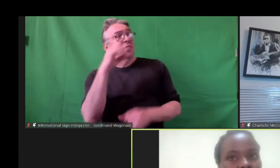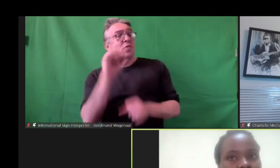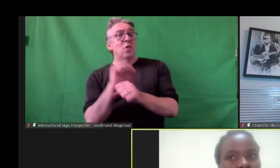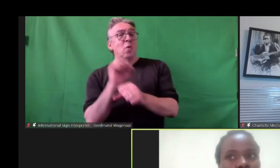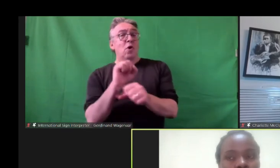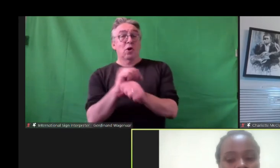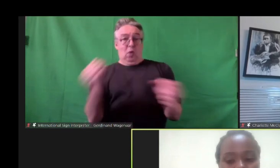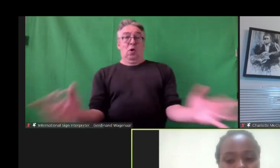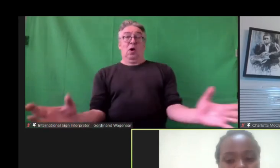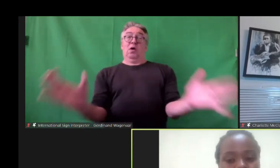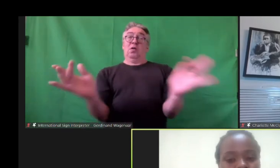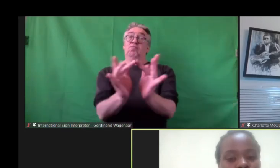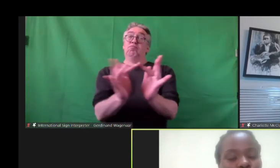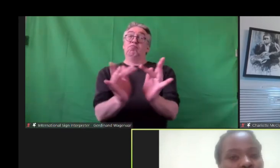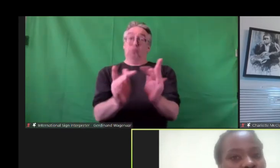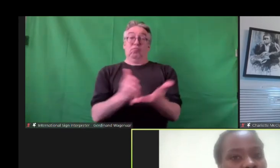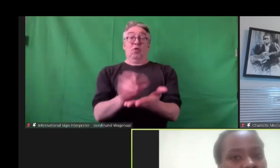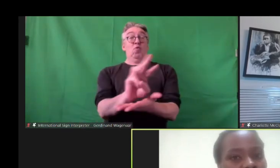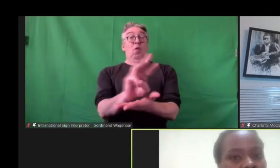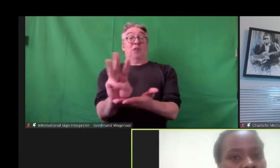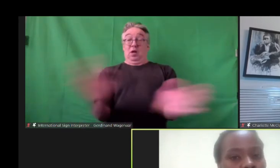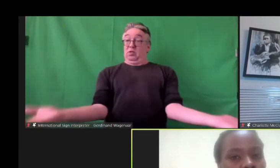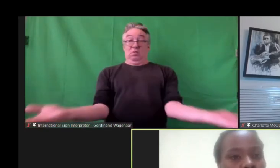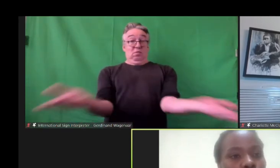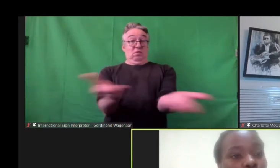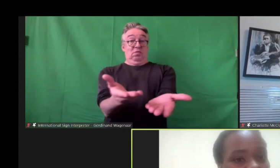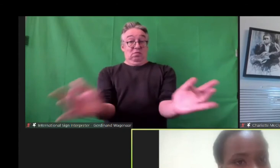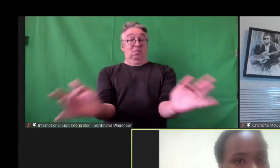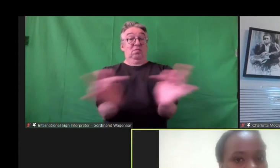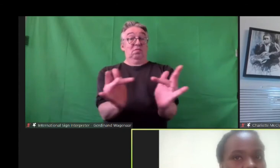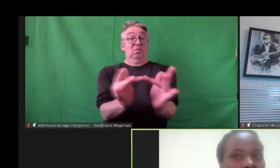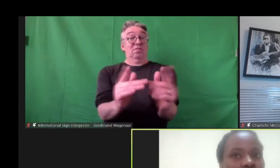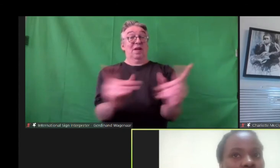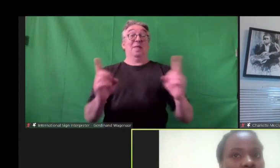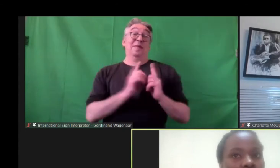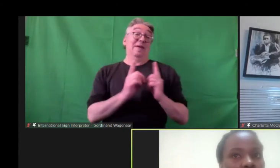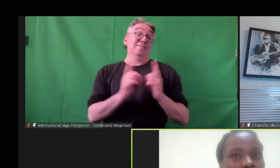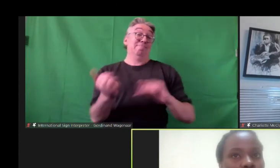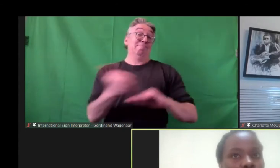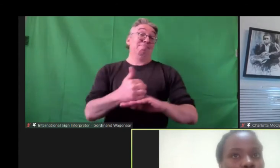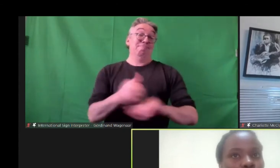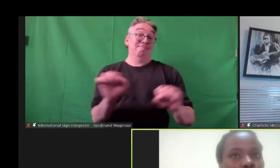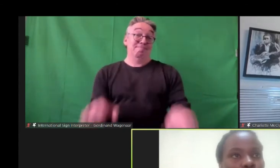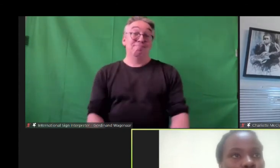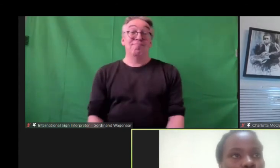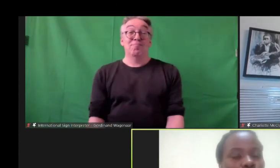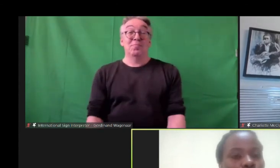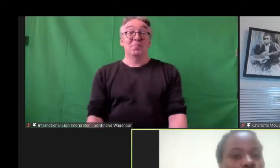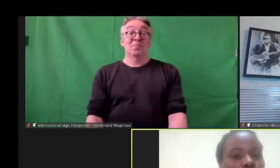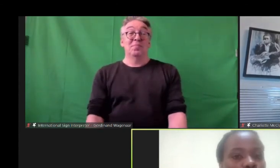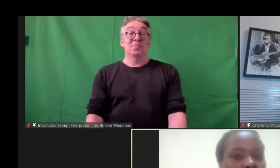opportunities. And we believe with this project, then we are going